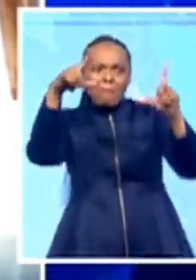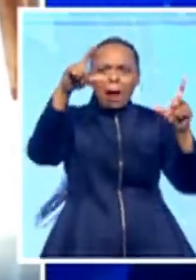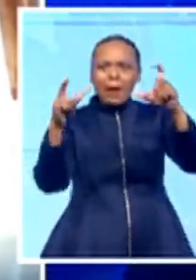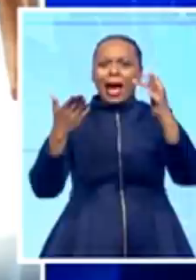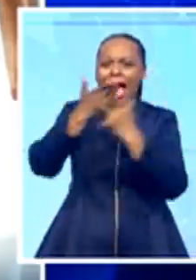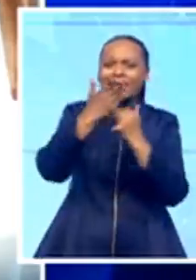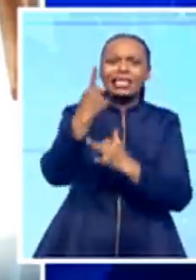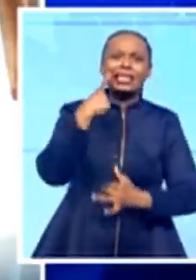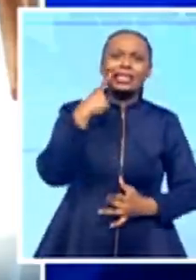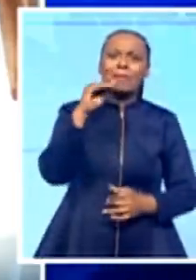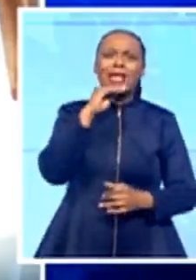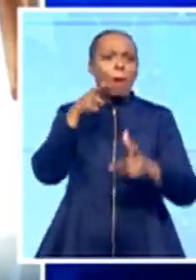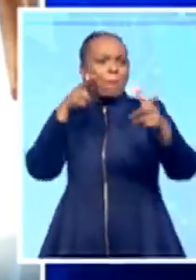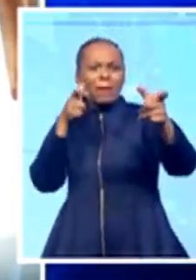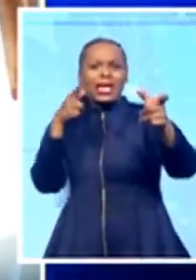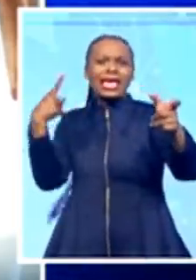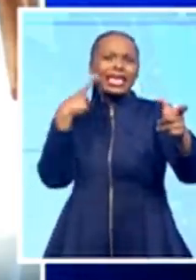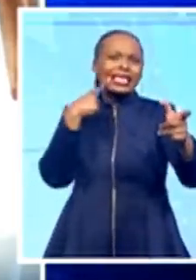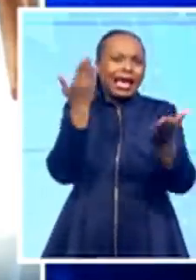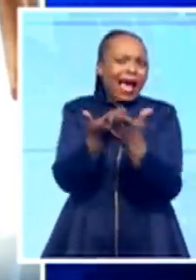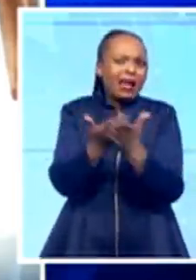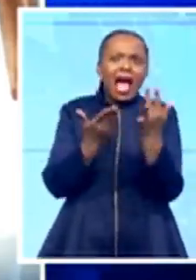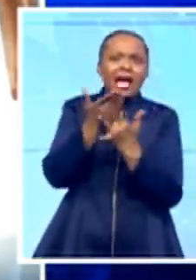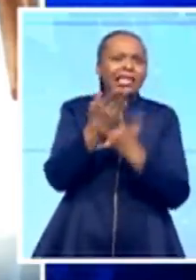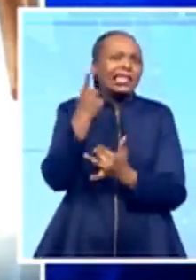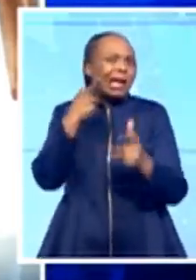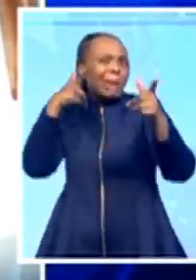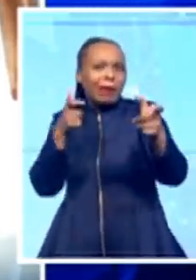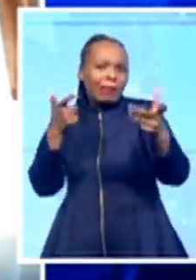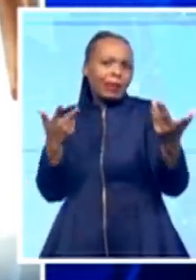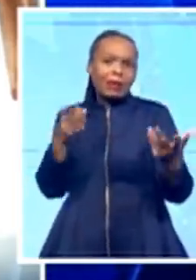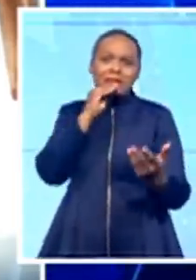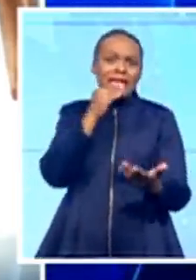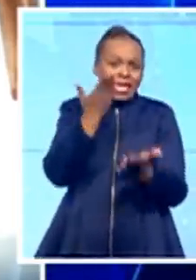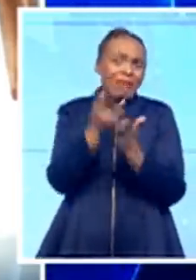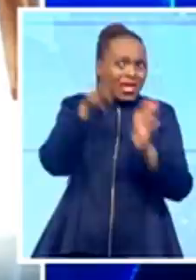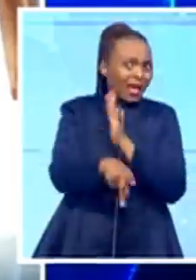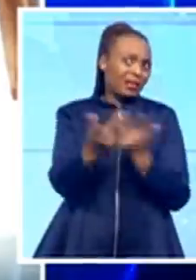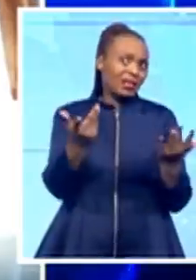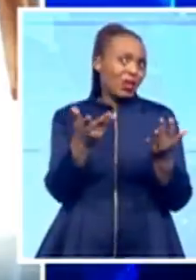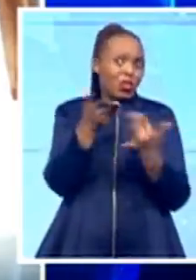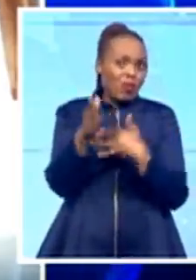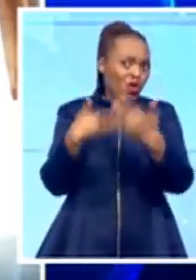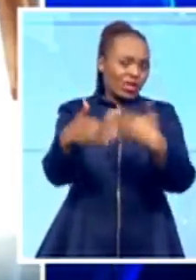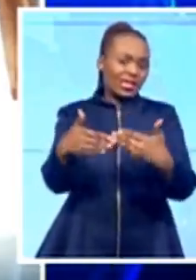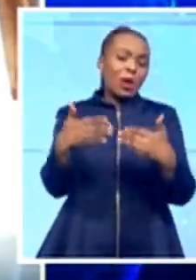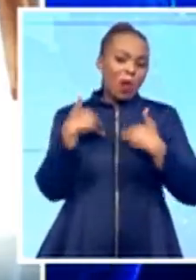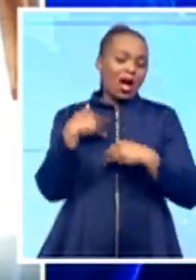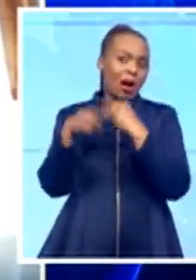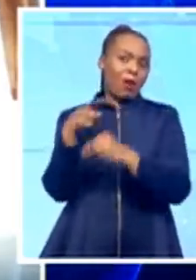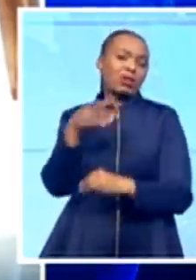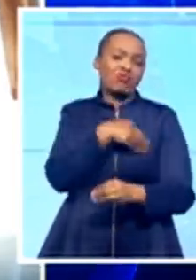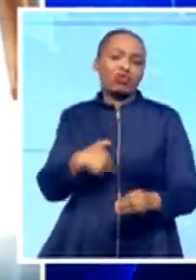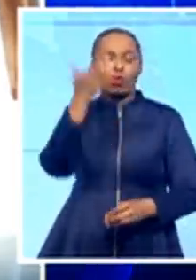just be killed in this process. We're very worried about it. We are speaking to the lawyers